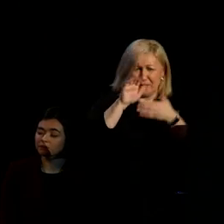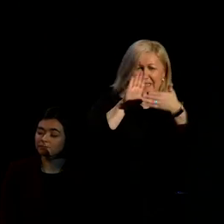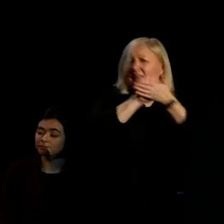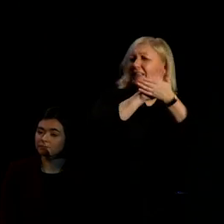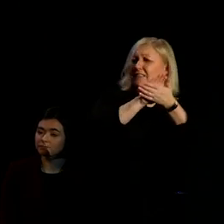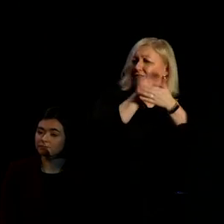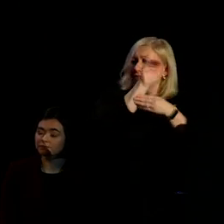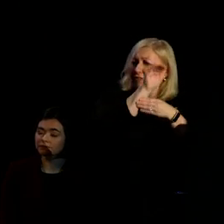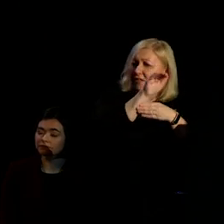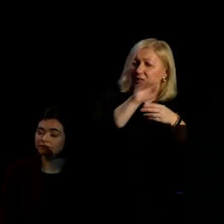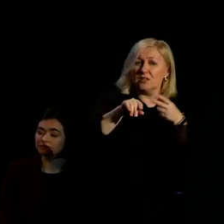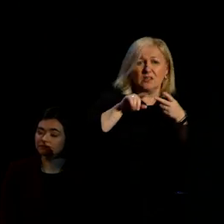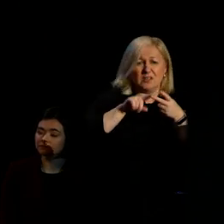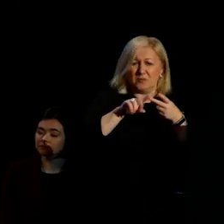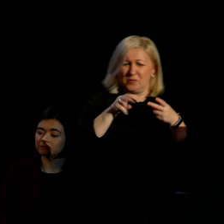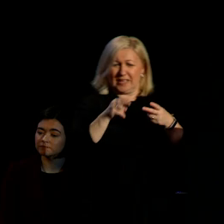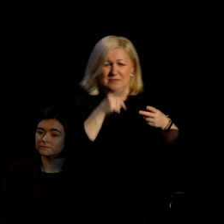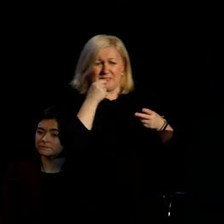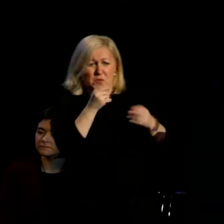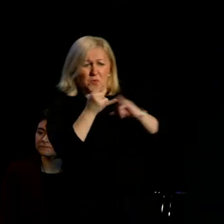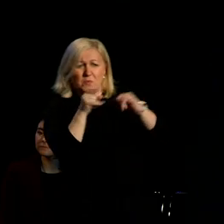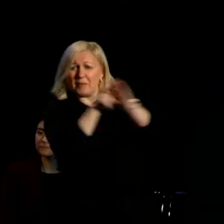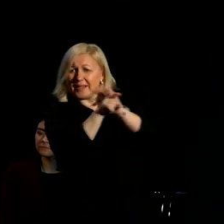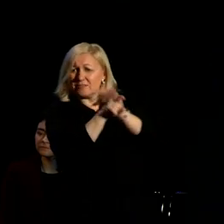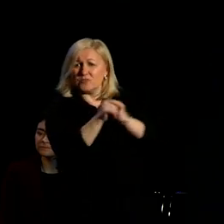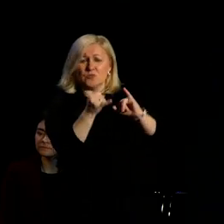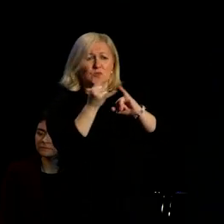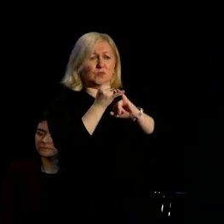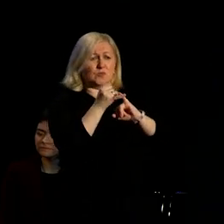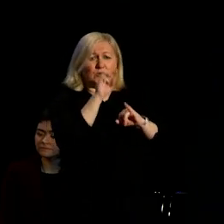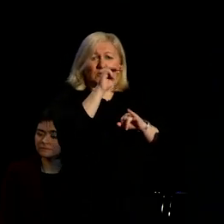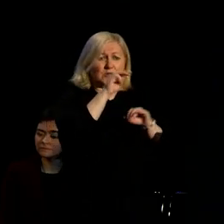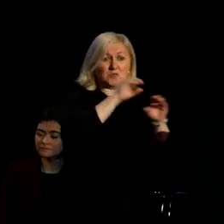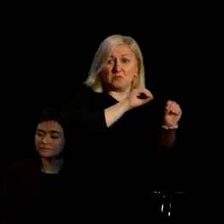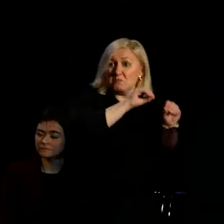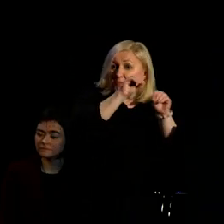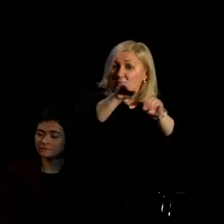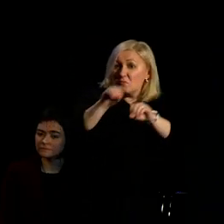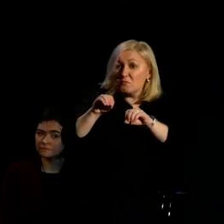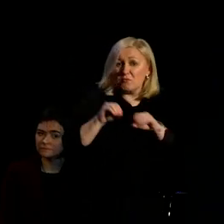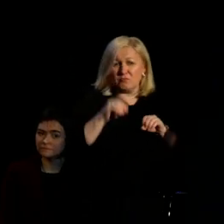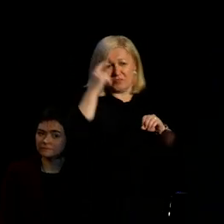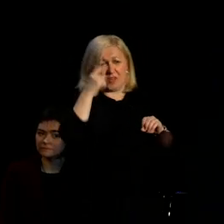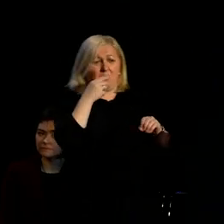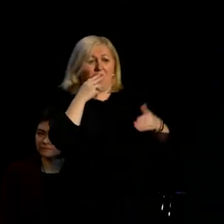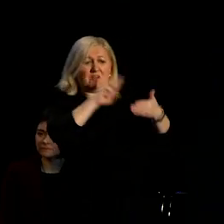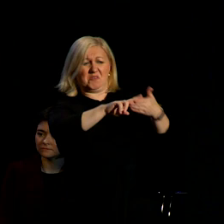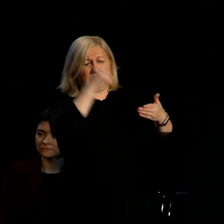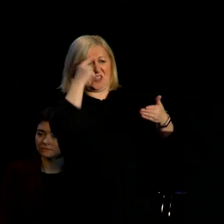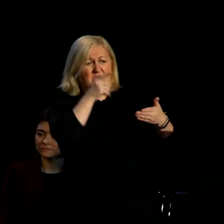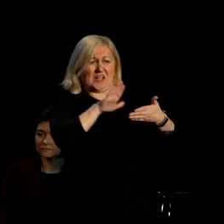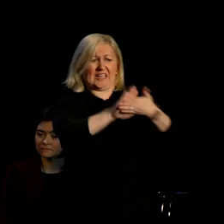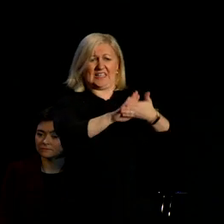Europe. Scapegoating migrants and refugees, presenting them as a threat to the job prospects of so-called